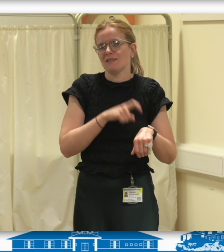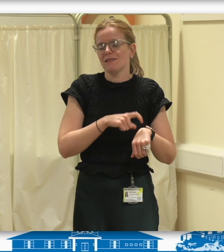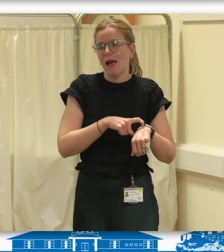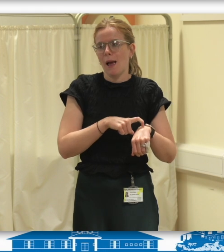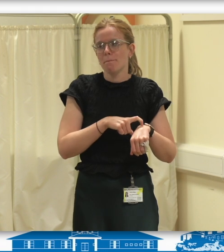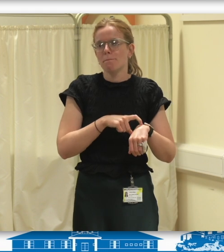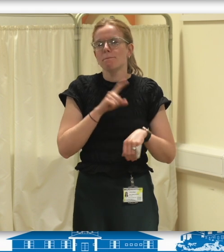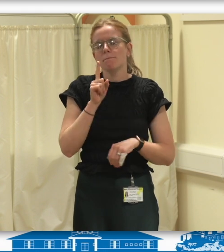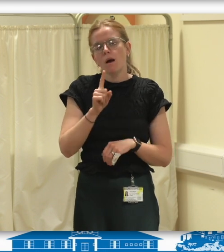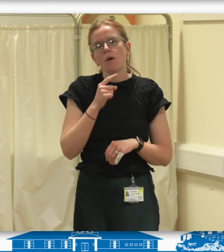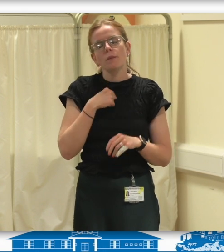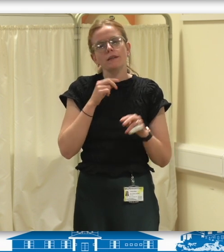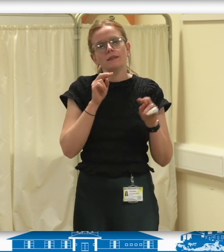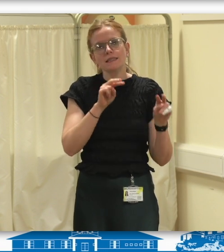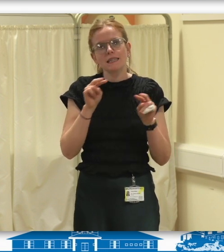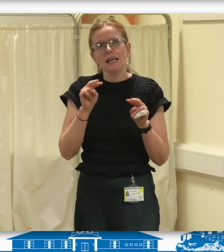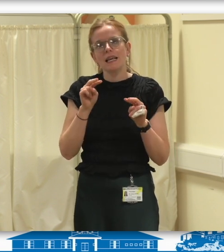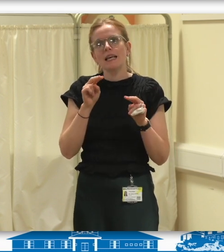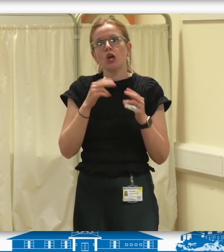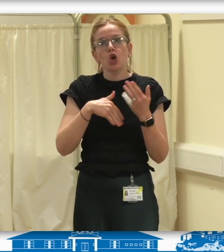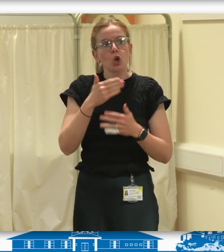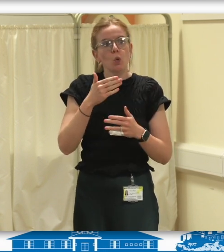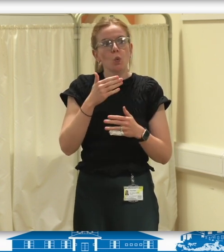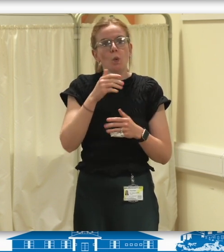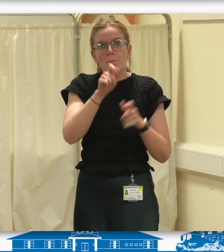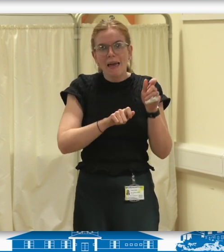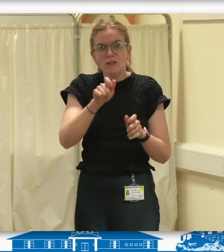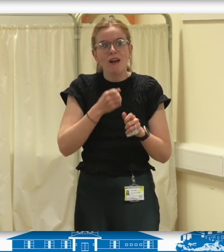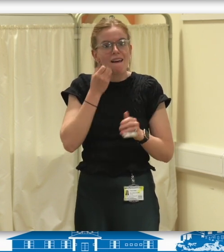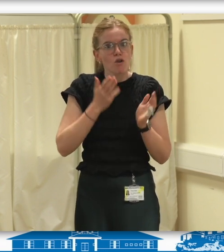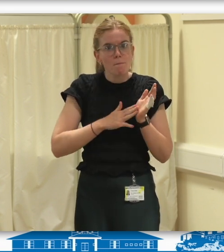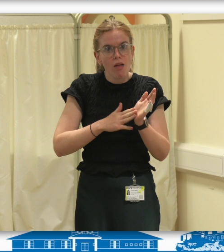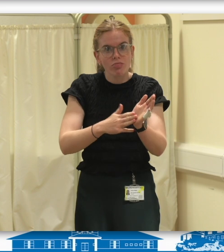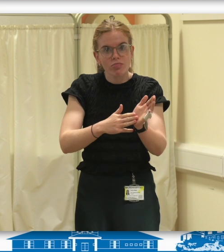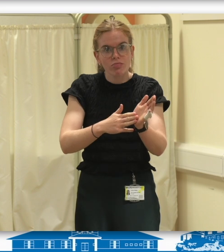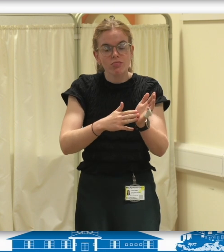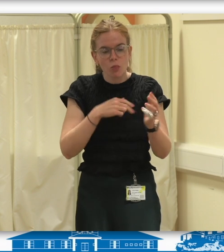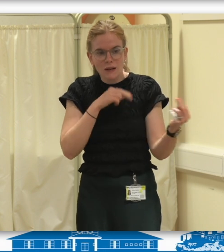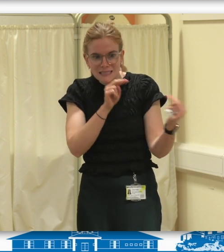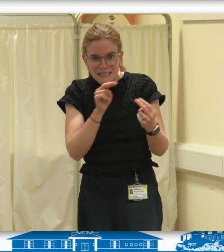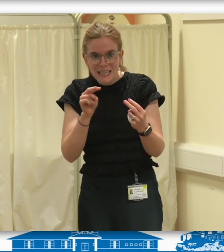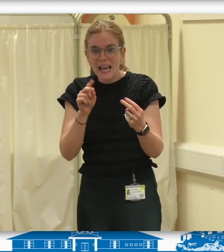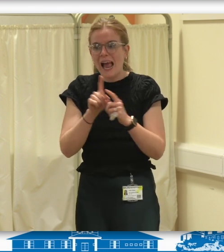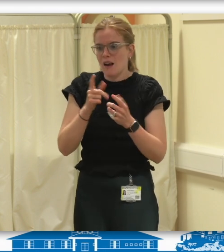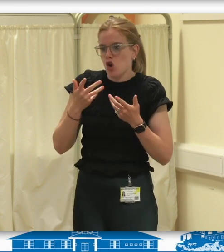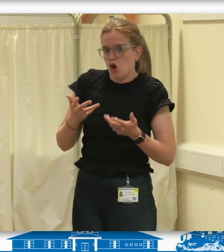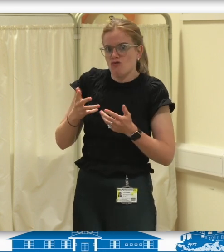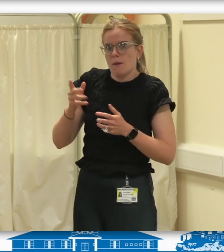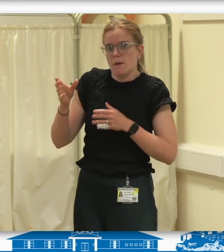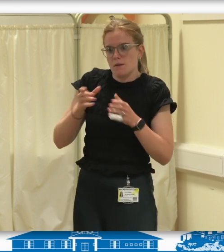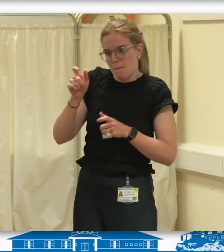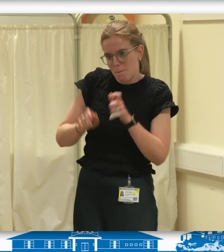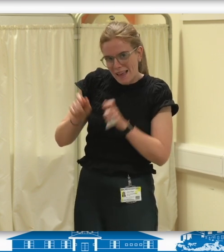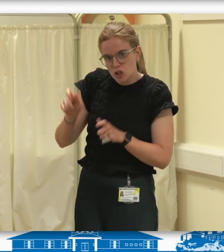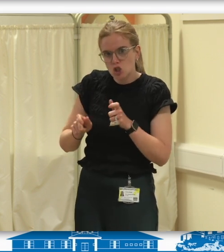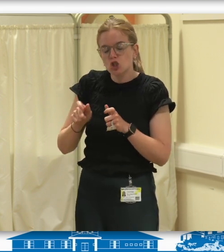we see initial contacts, new patients every month, but they slot into the patients that we already have seen, if that makes sense. So we could be